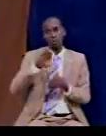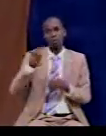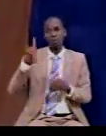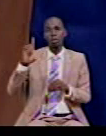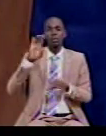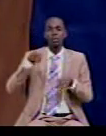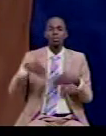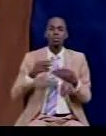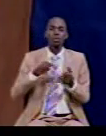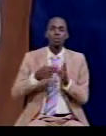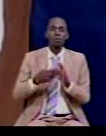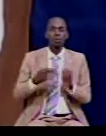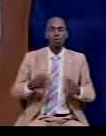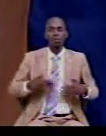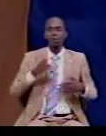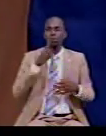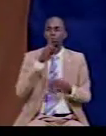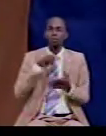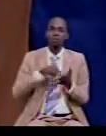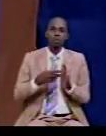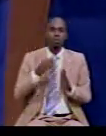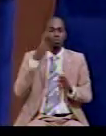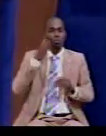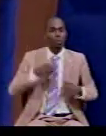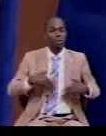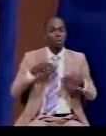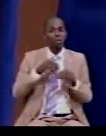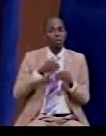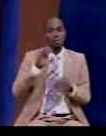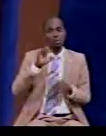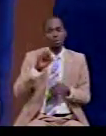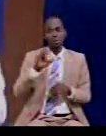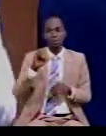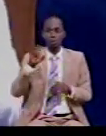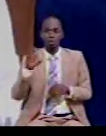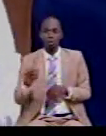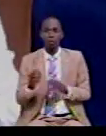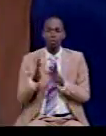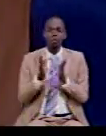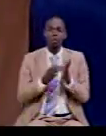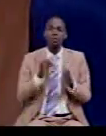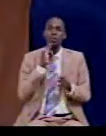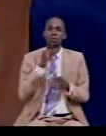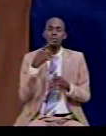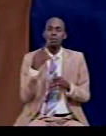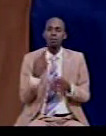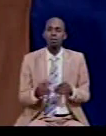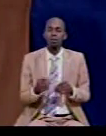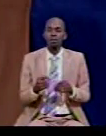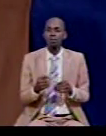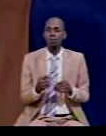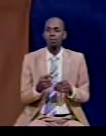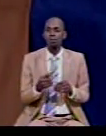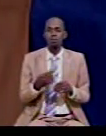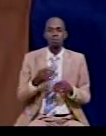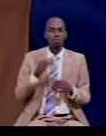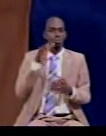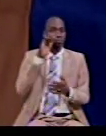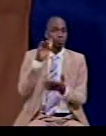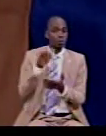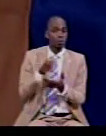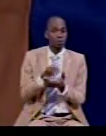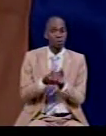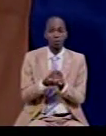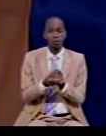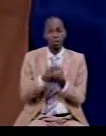Solomon, Jesus is the loving bridegroom. And in Isaiah, he's the Prince of Peace, Emmanuel. In Jeremiah and Lamentations,